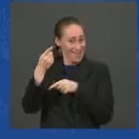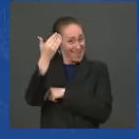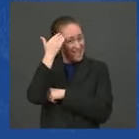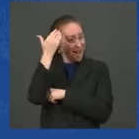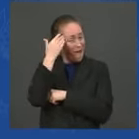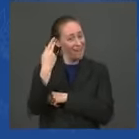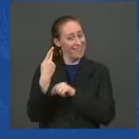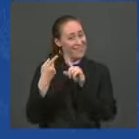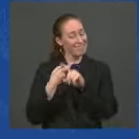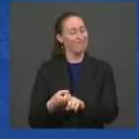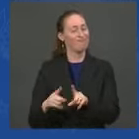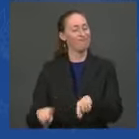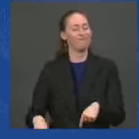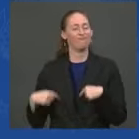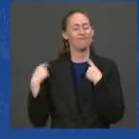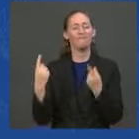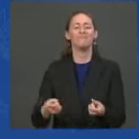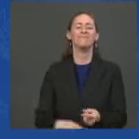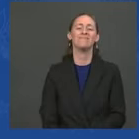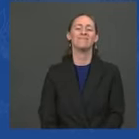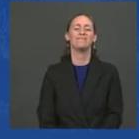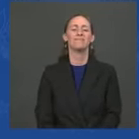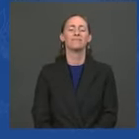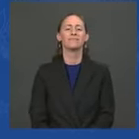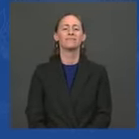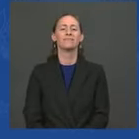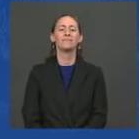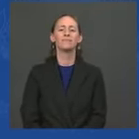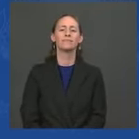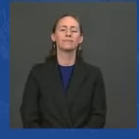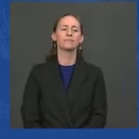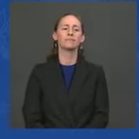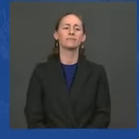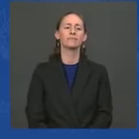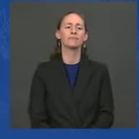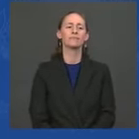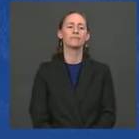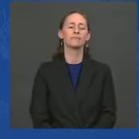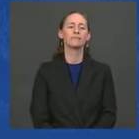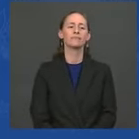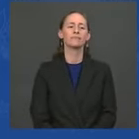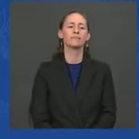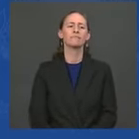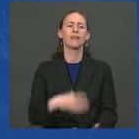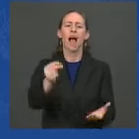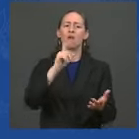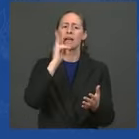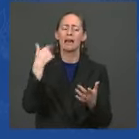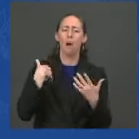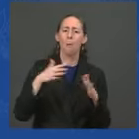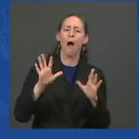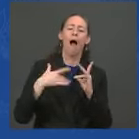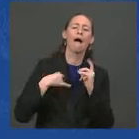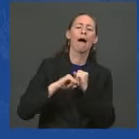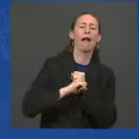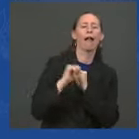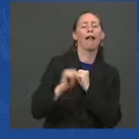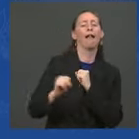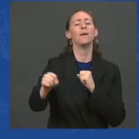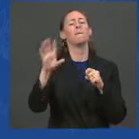And Rosa DeLaura, who is, I don't have time, I'm going to keep you, but the first time I came up this